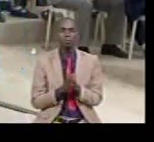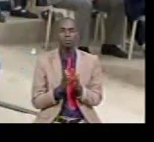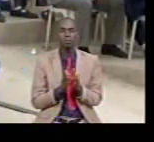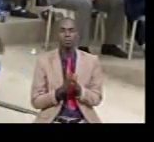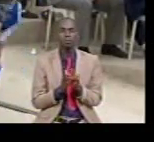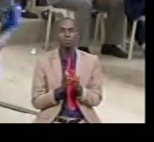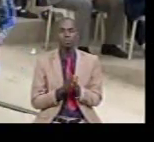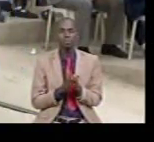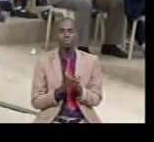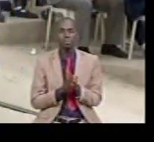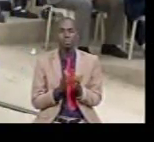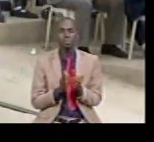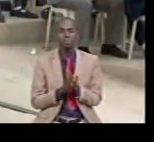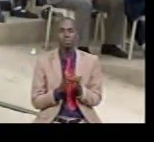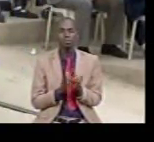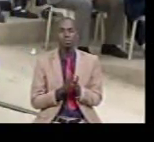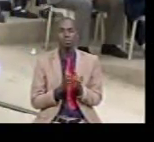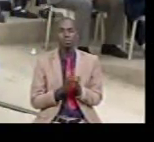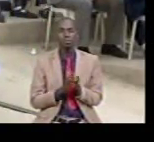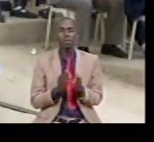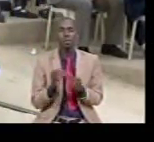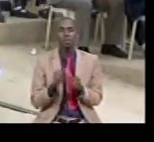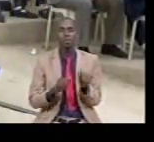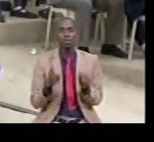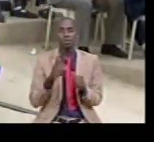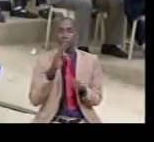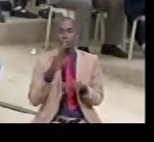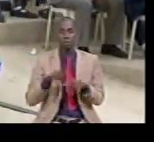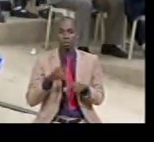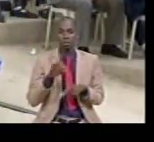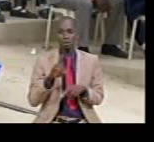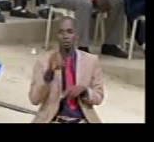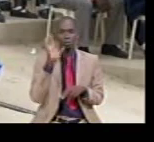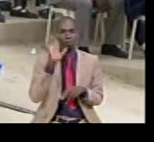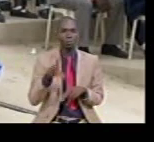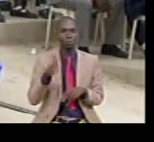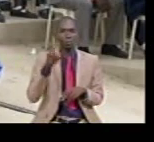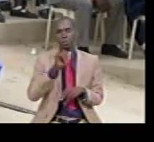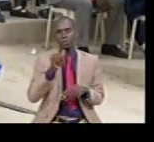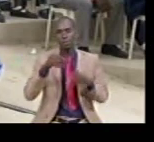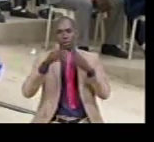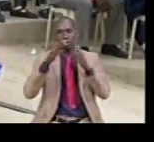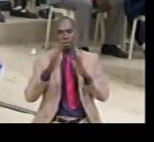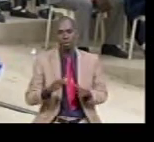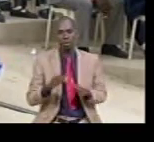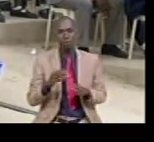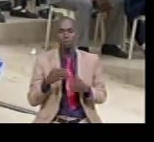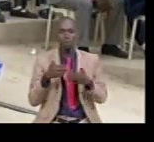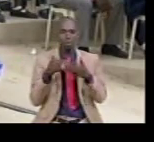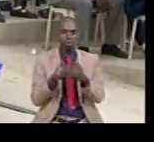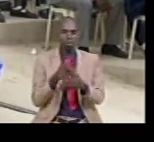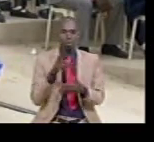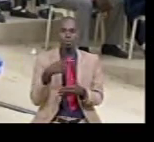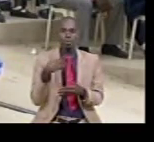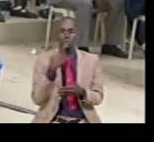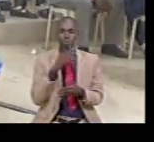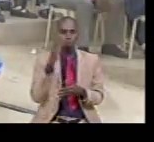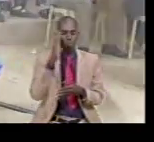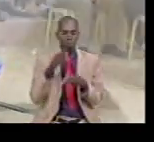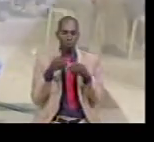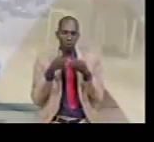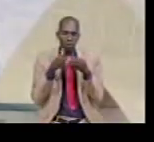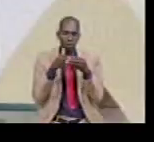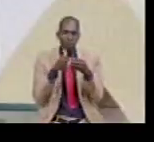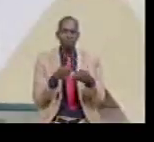gallery, ushers direct them to the front seat. In the second gallery, the ground floor, let's be coming in. Let's continue to put our